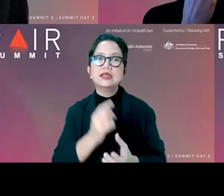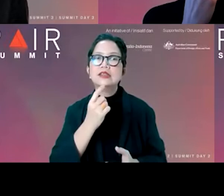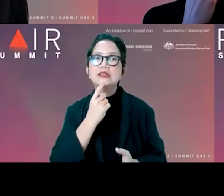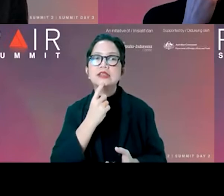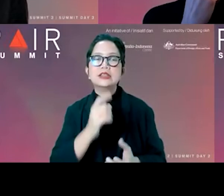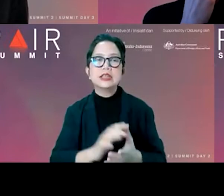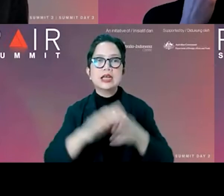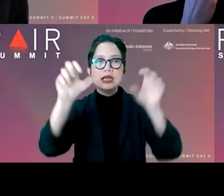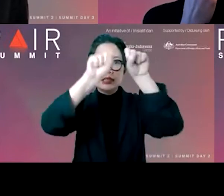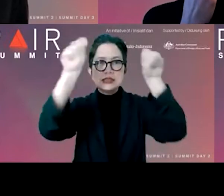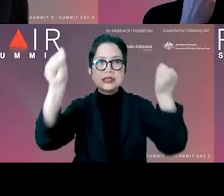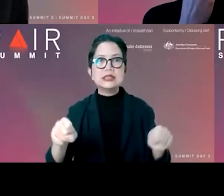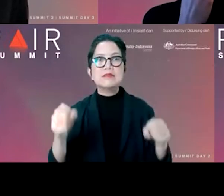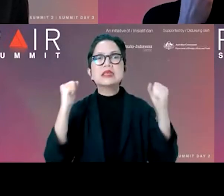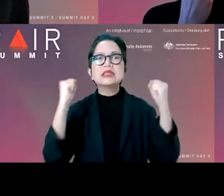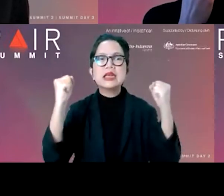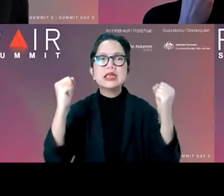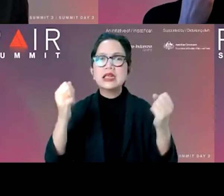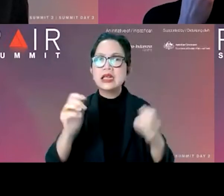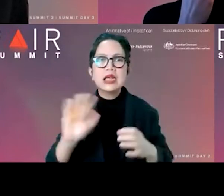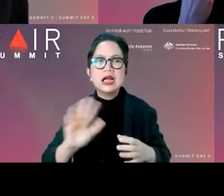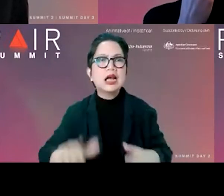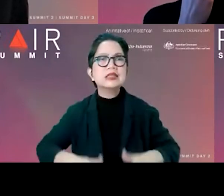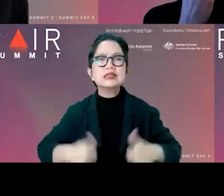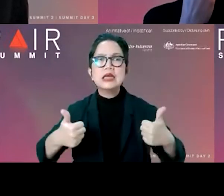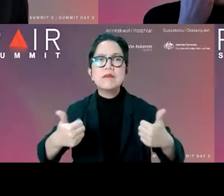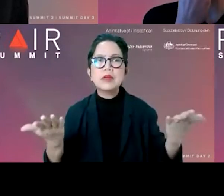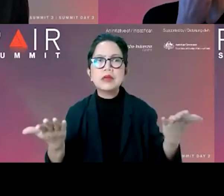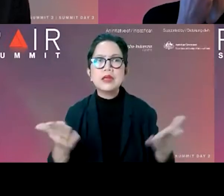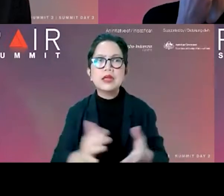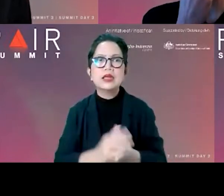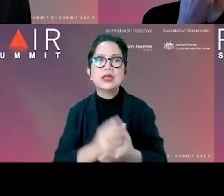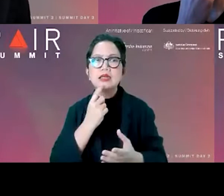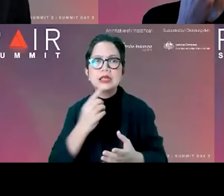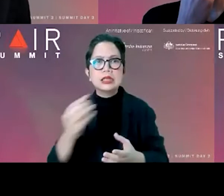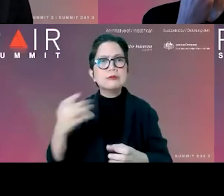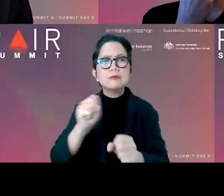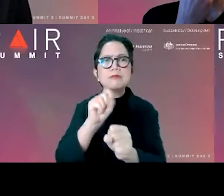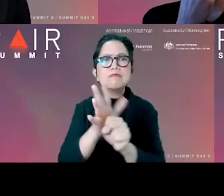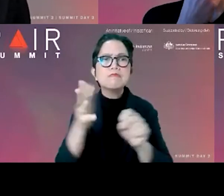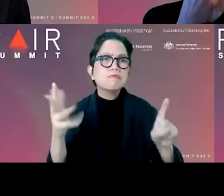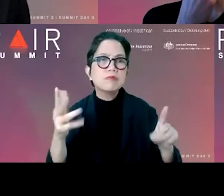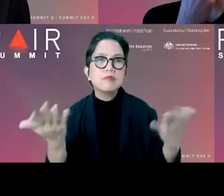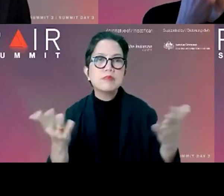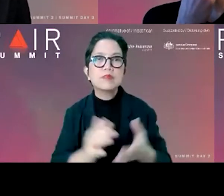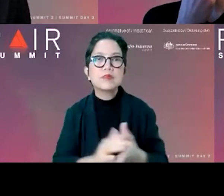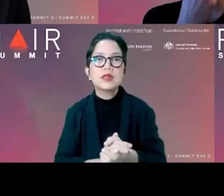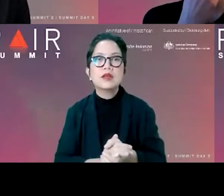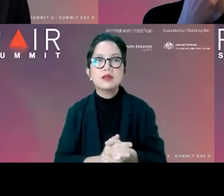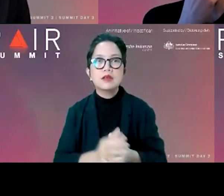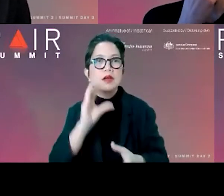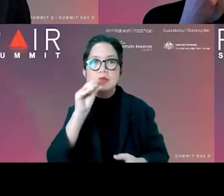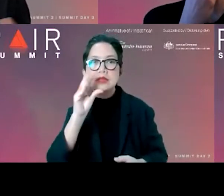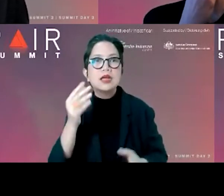the impacts of pandemic scale. So take us a bit through what you saw happening in Indonesia and where it's at now,